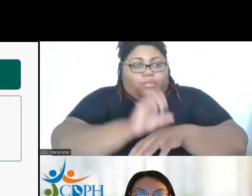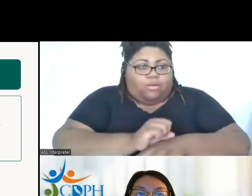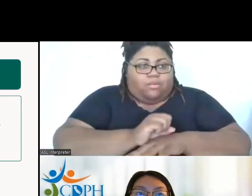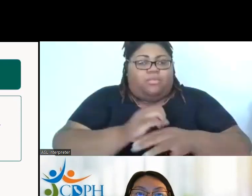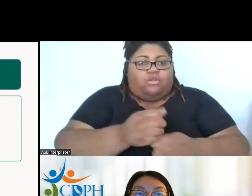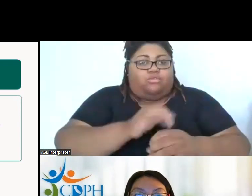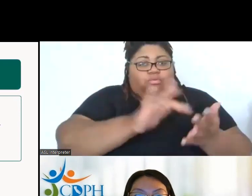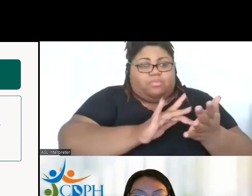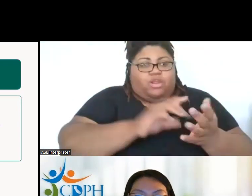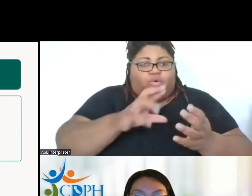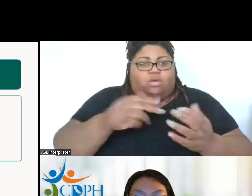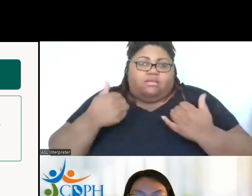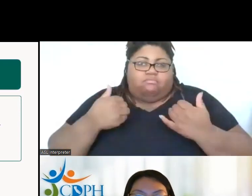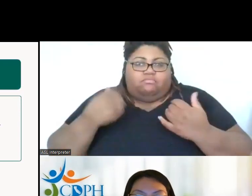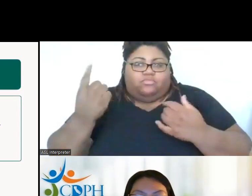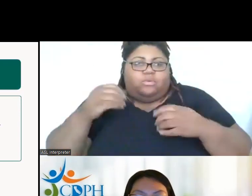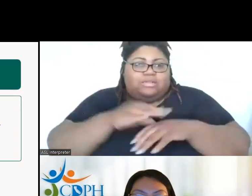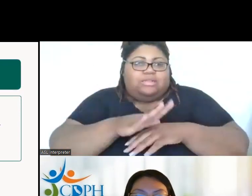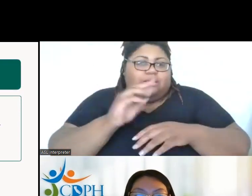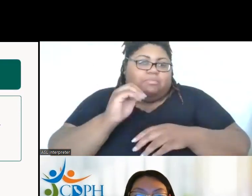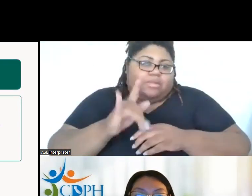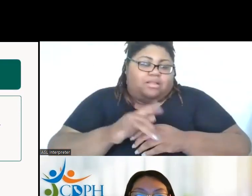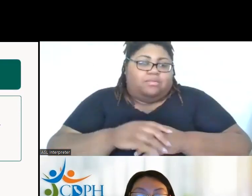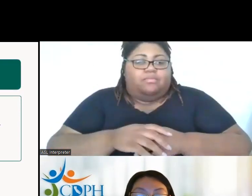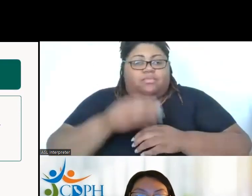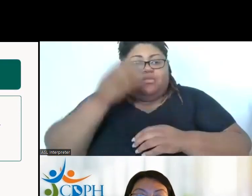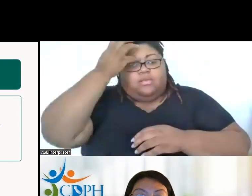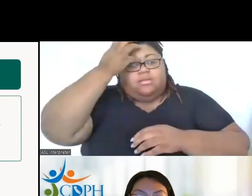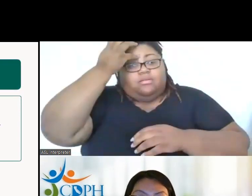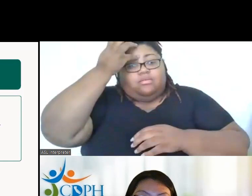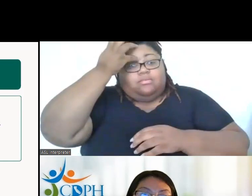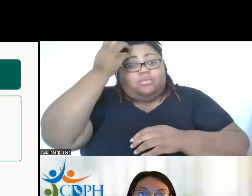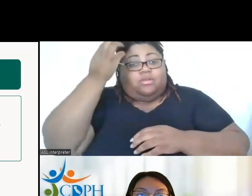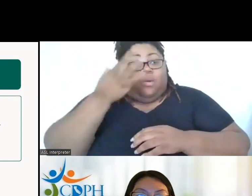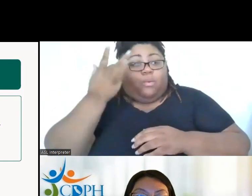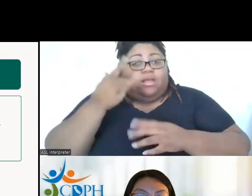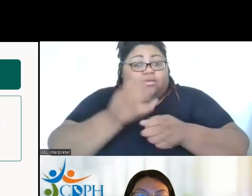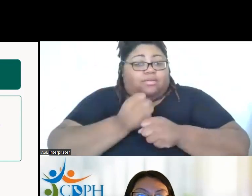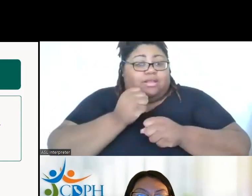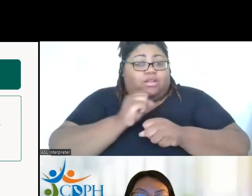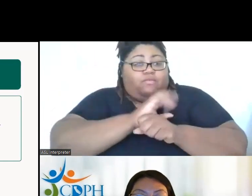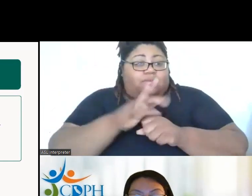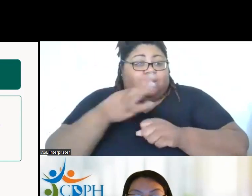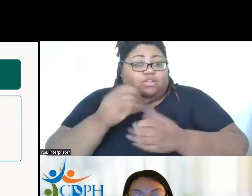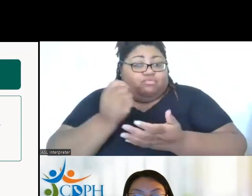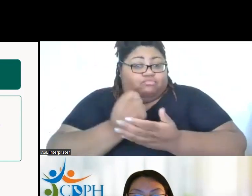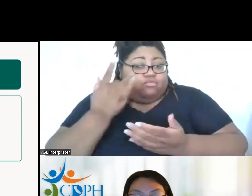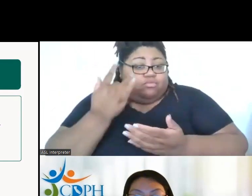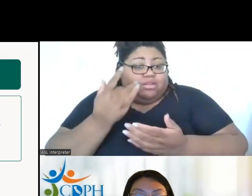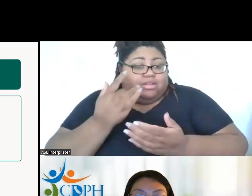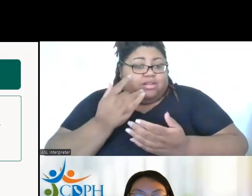you. So the reasons to get COVID-19 treatments, the biggest is that it prevents severe